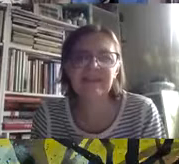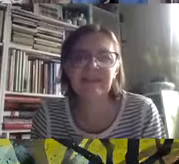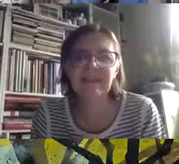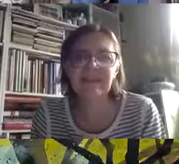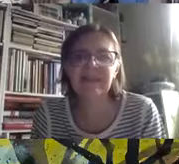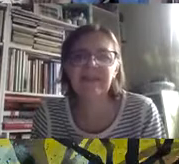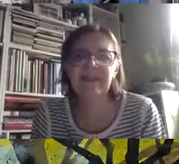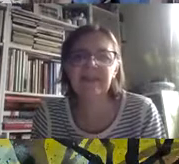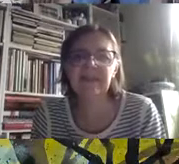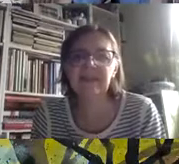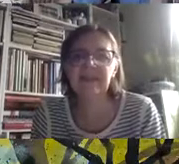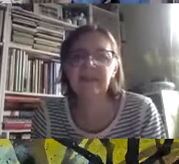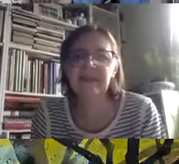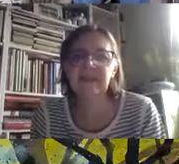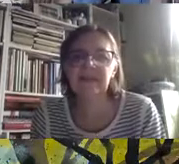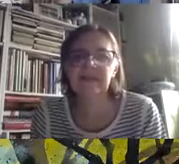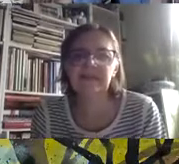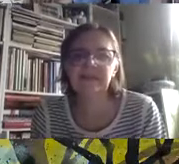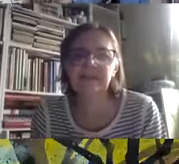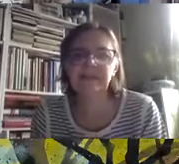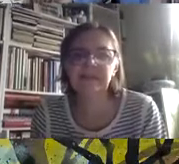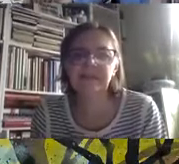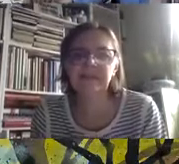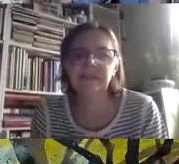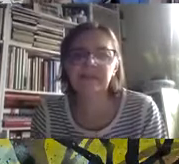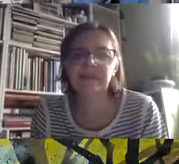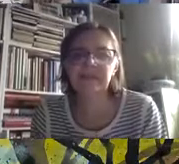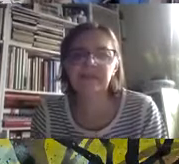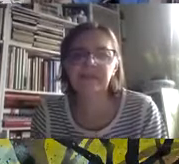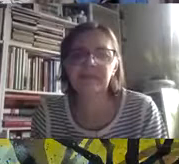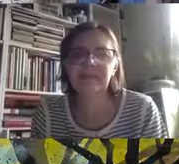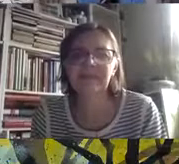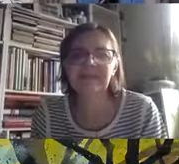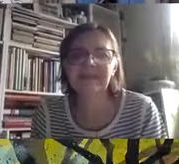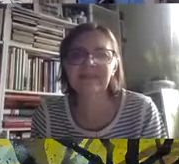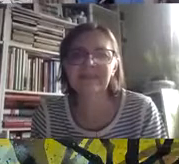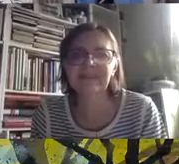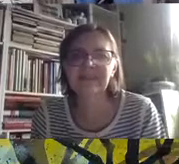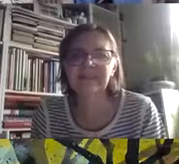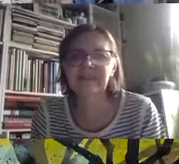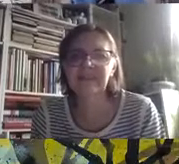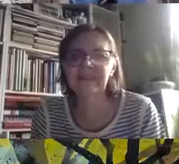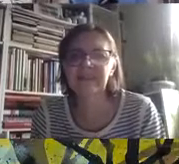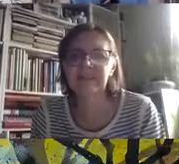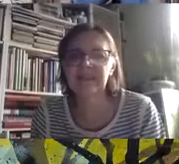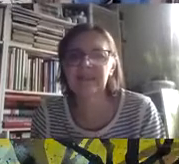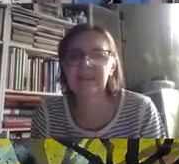And hi, I'm Priscilla Stadler. No relation to Derek. It's just a coincidence.